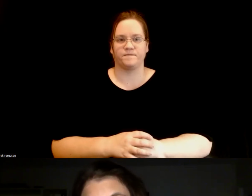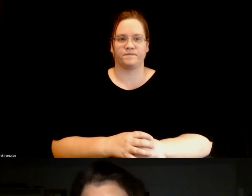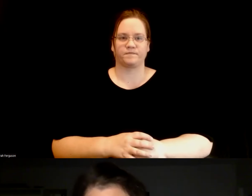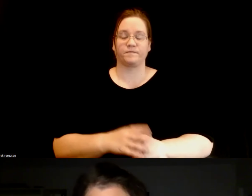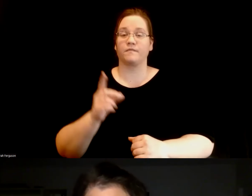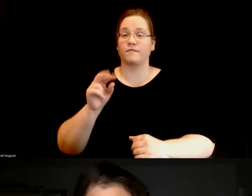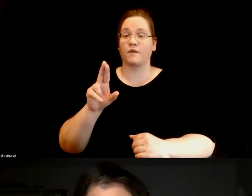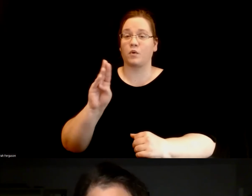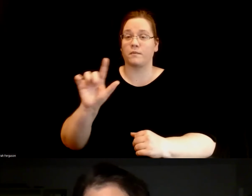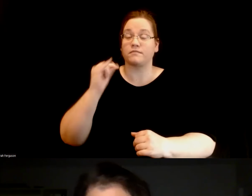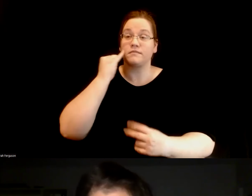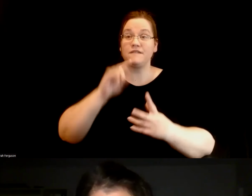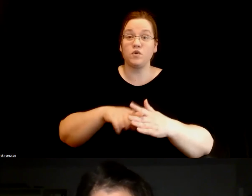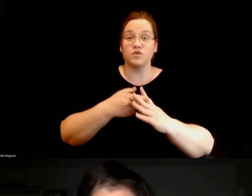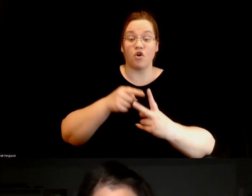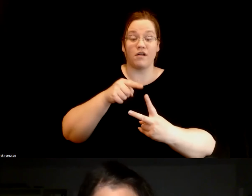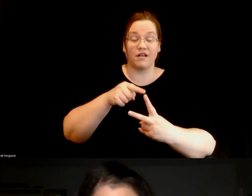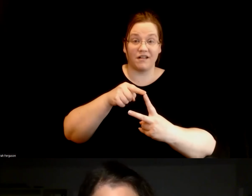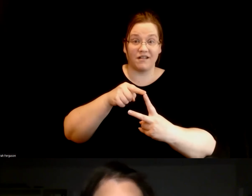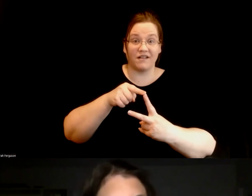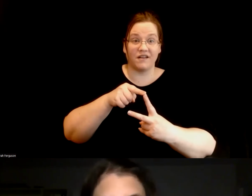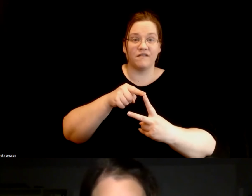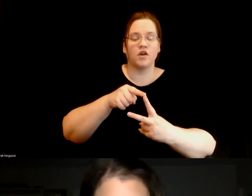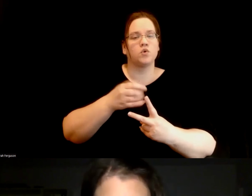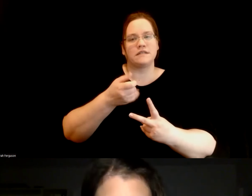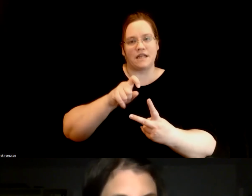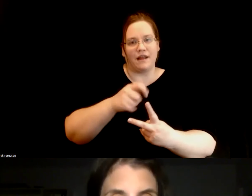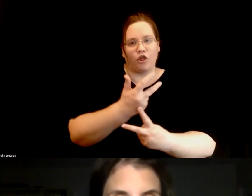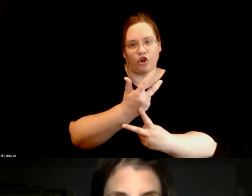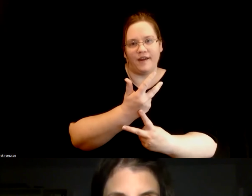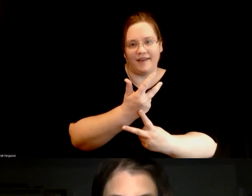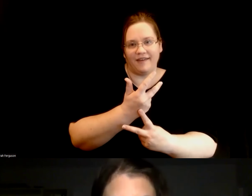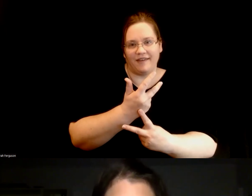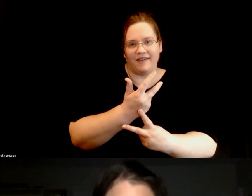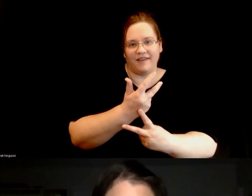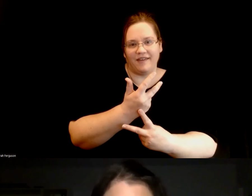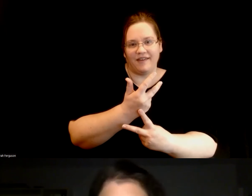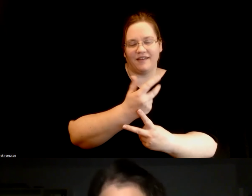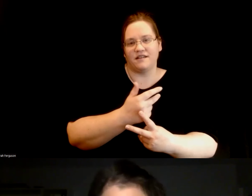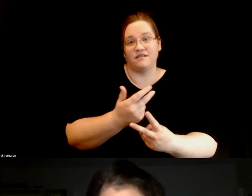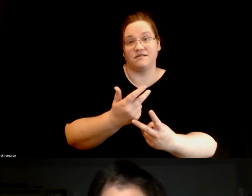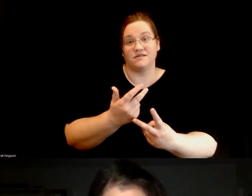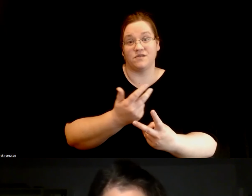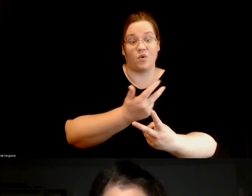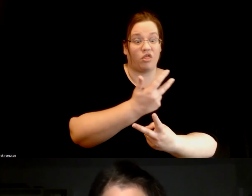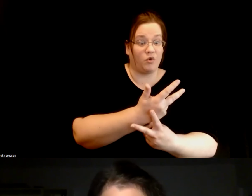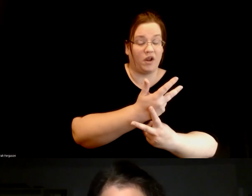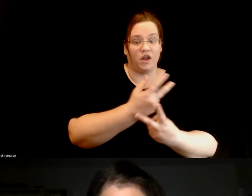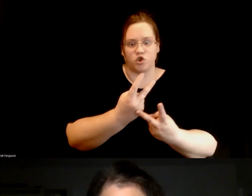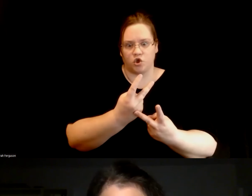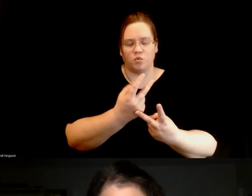you started with Pfizer, you still need those 3 doses. So, at that getting point, 3 shots, yeah. You still need to get 2